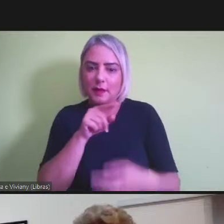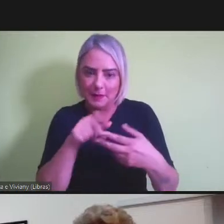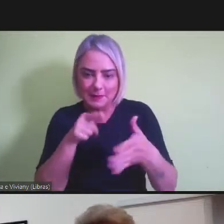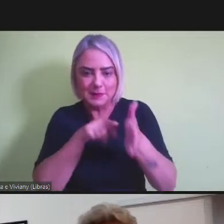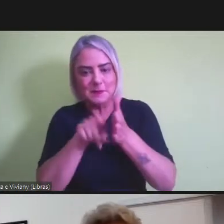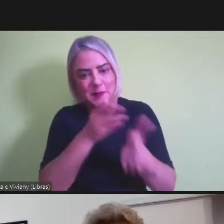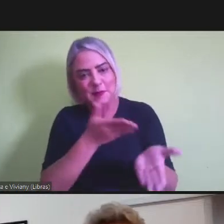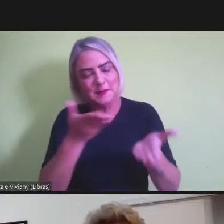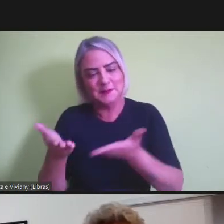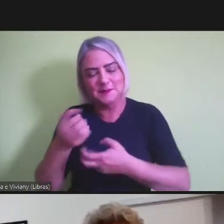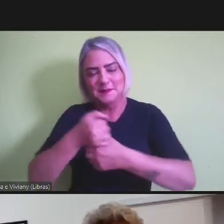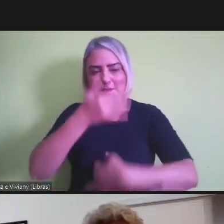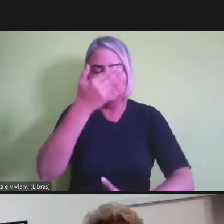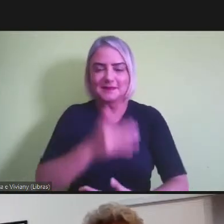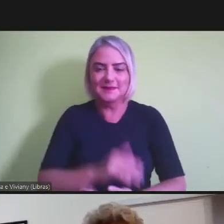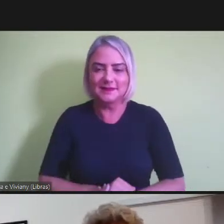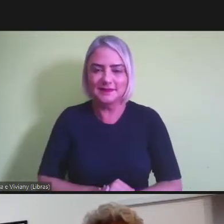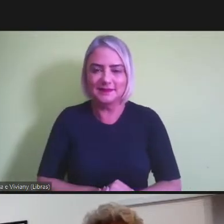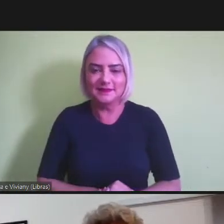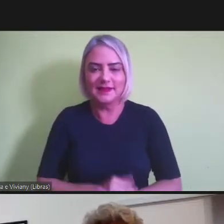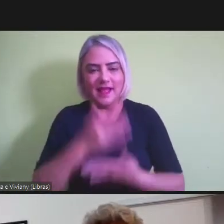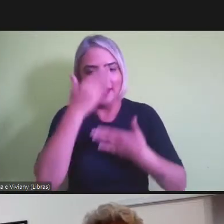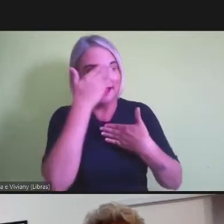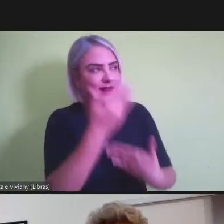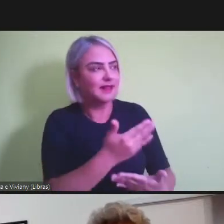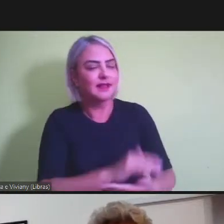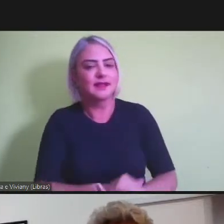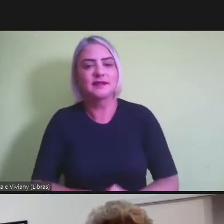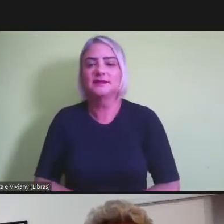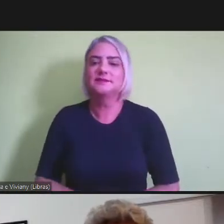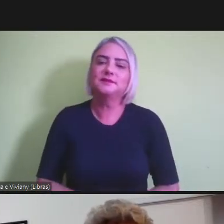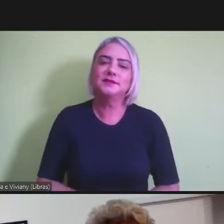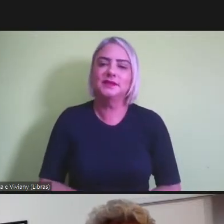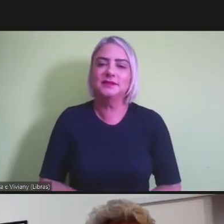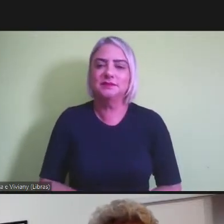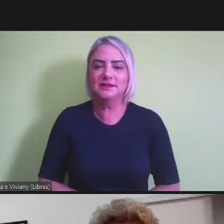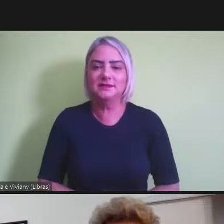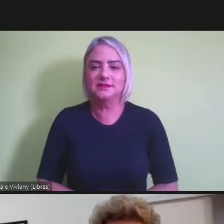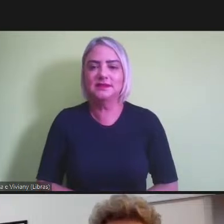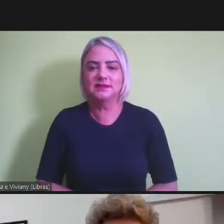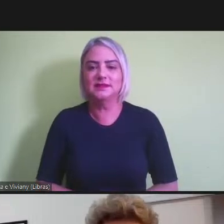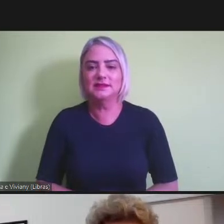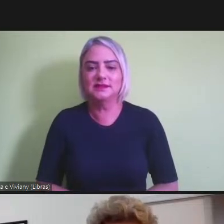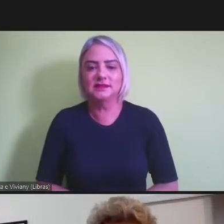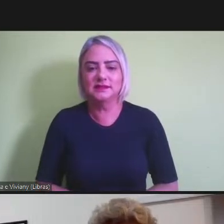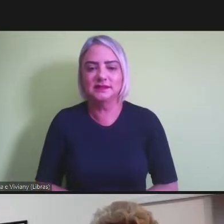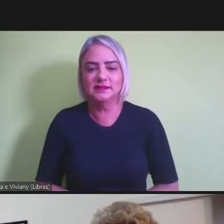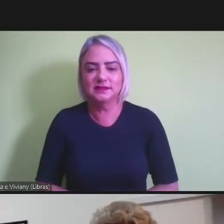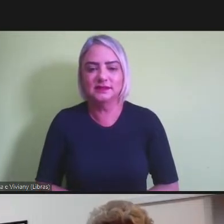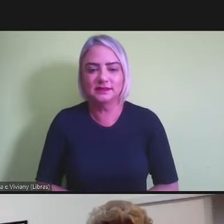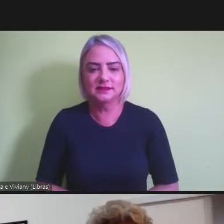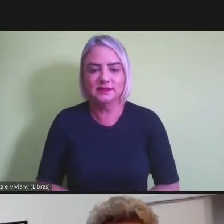biomedical view and decentering from what it is now. So we thank for these questions.